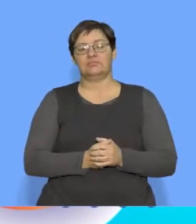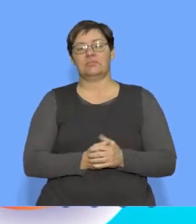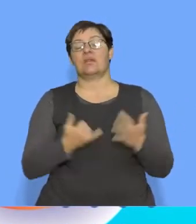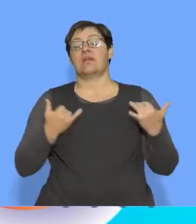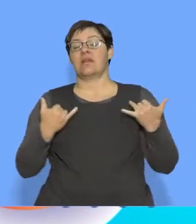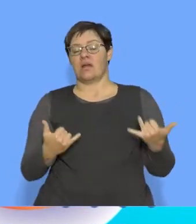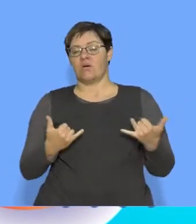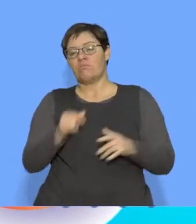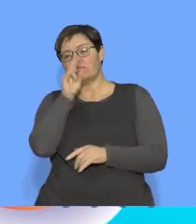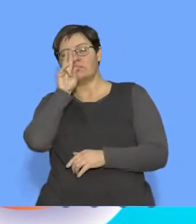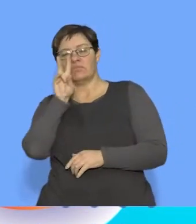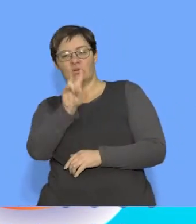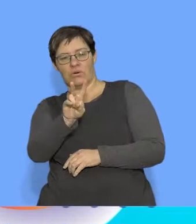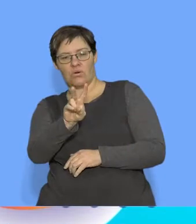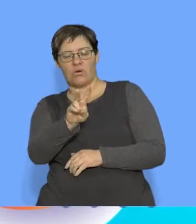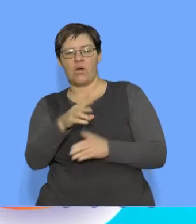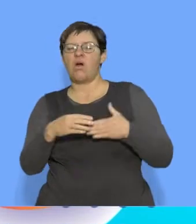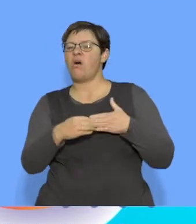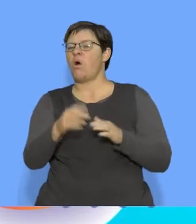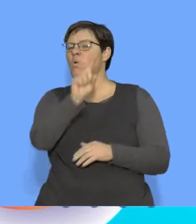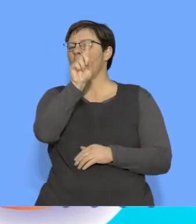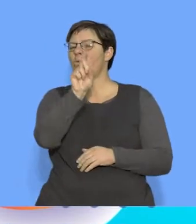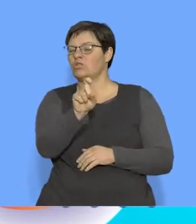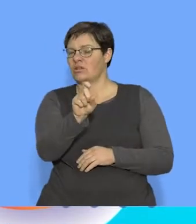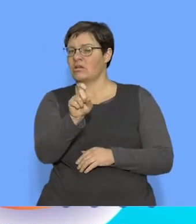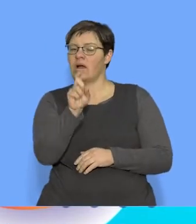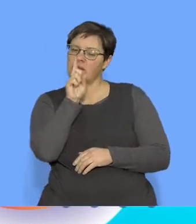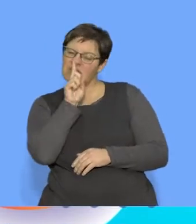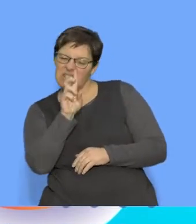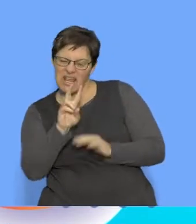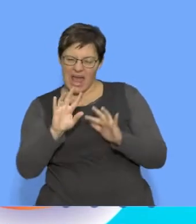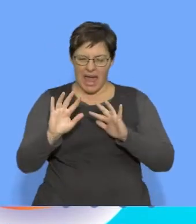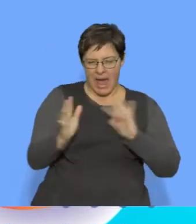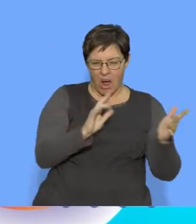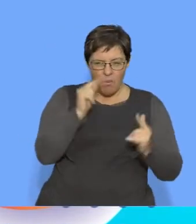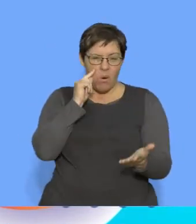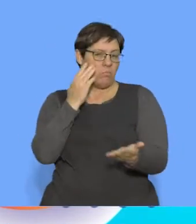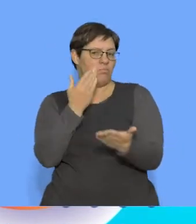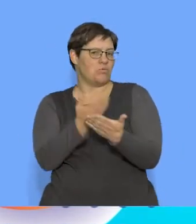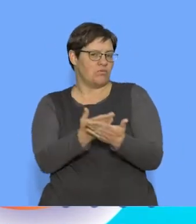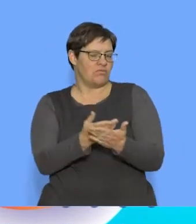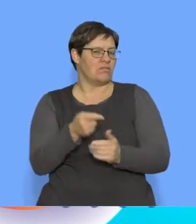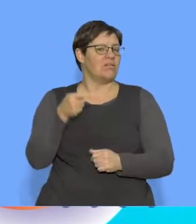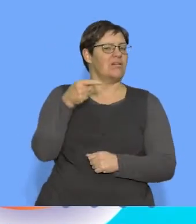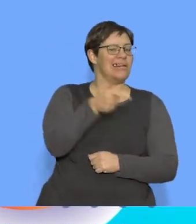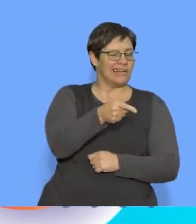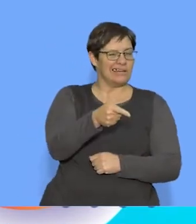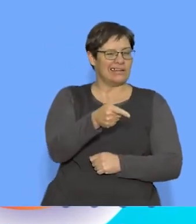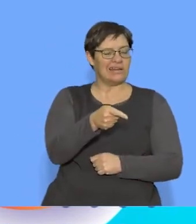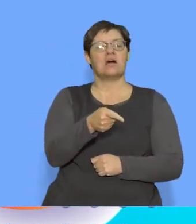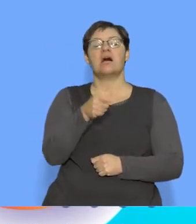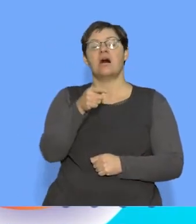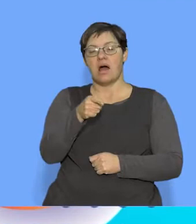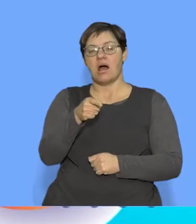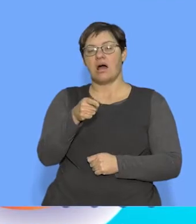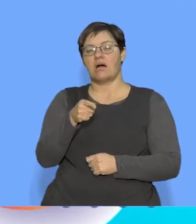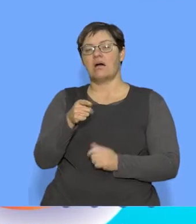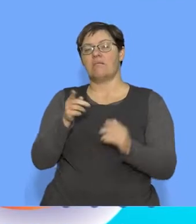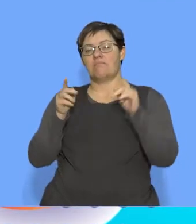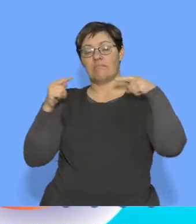for now, let's look at our leading question and then see how we can prove that a quadrilateral is